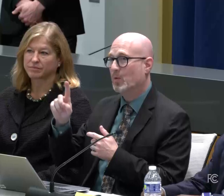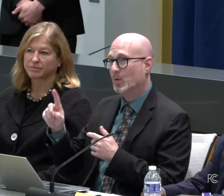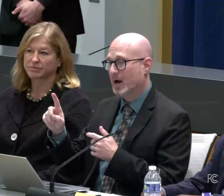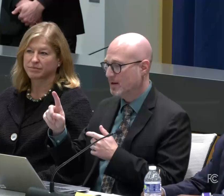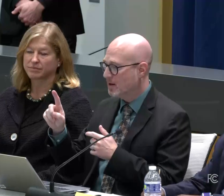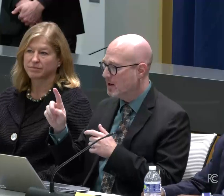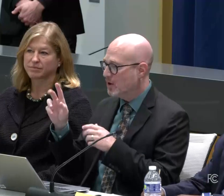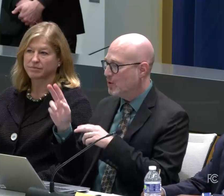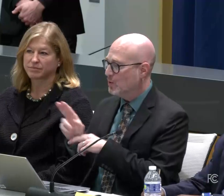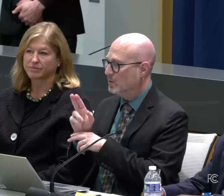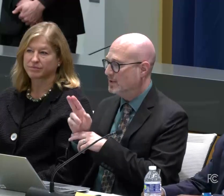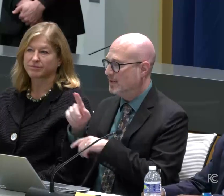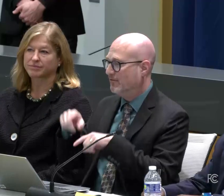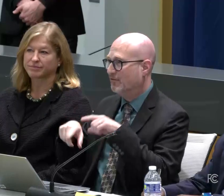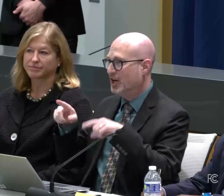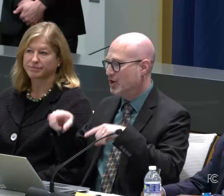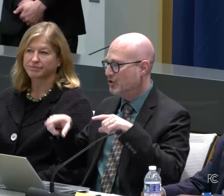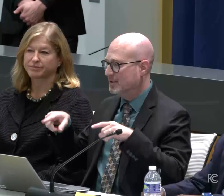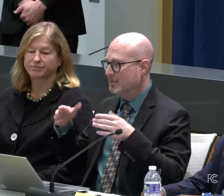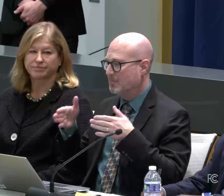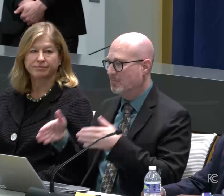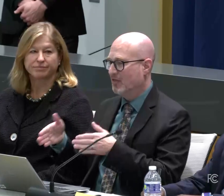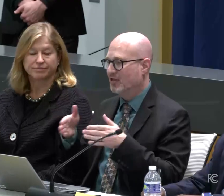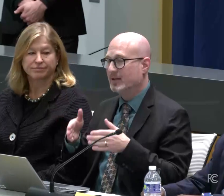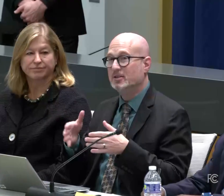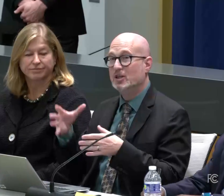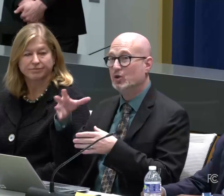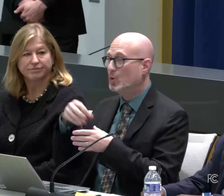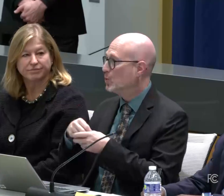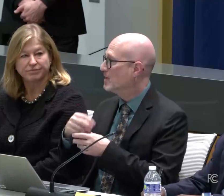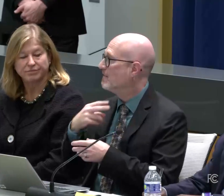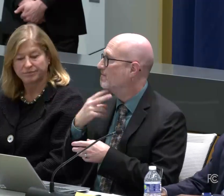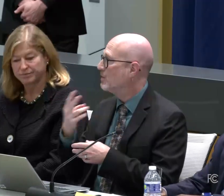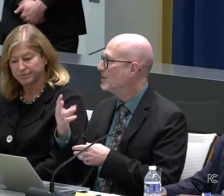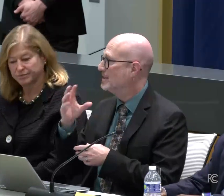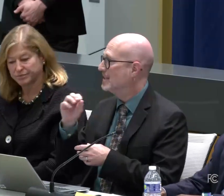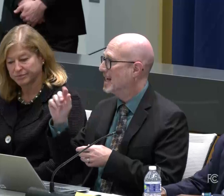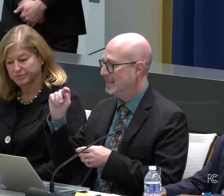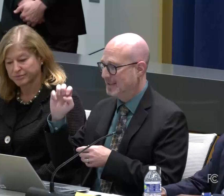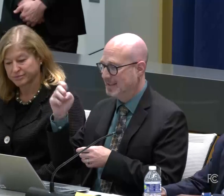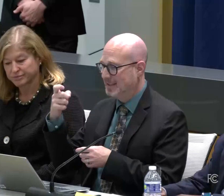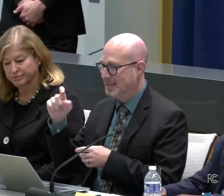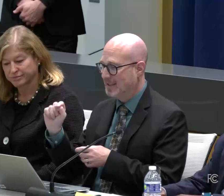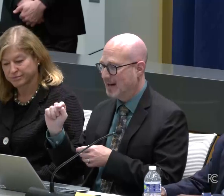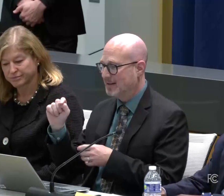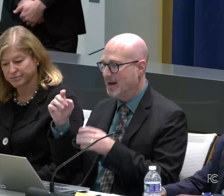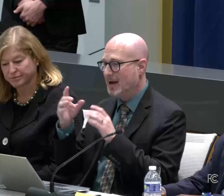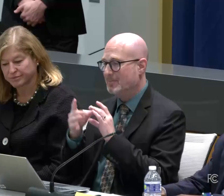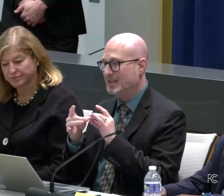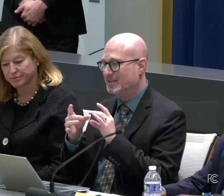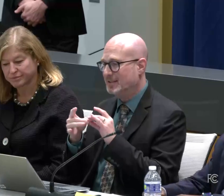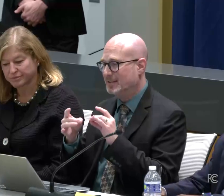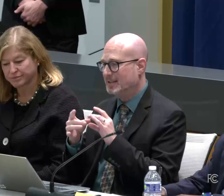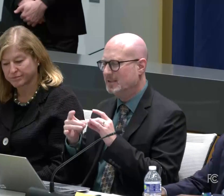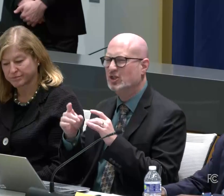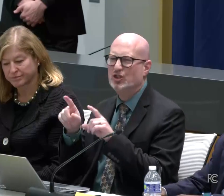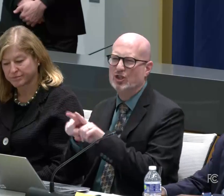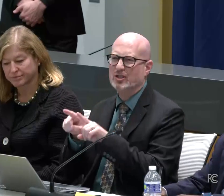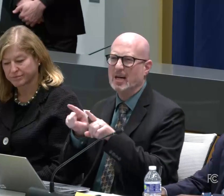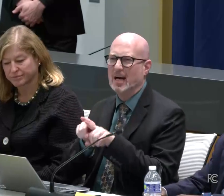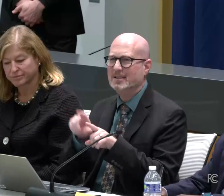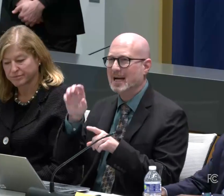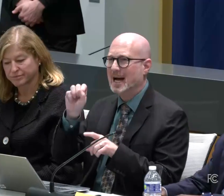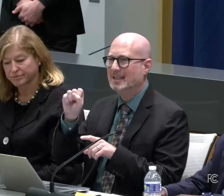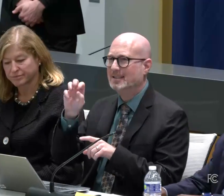how to call 911 using various methods, including voice and text